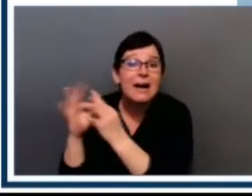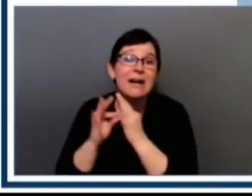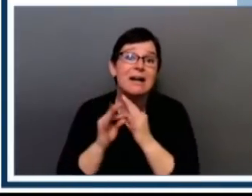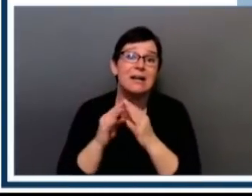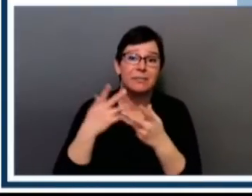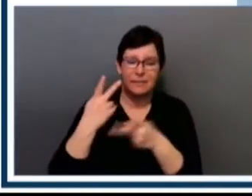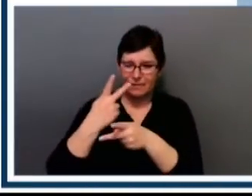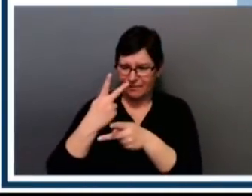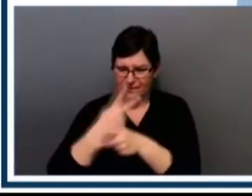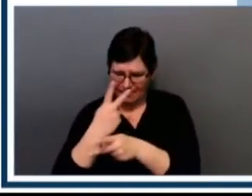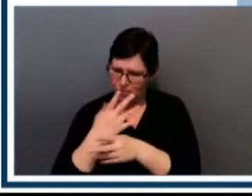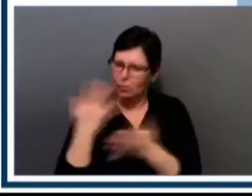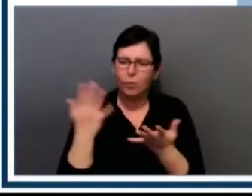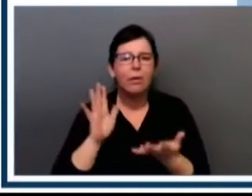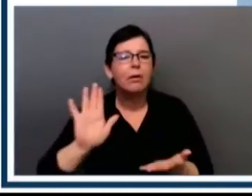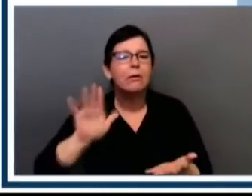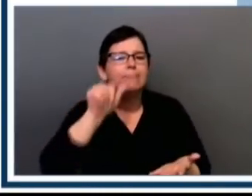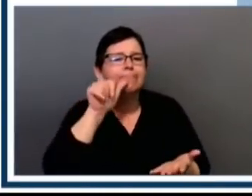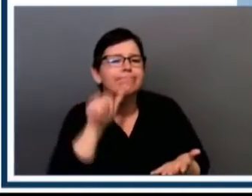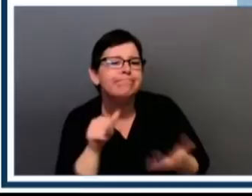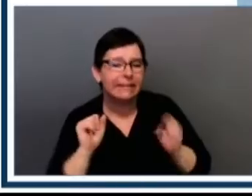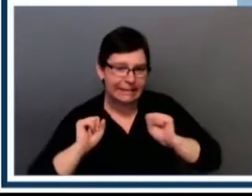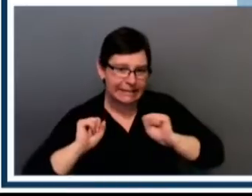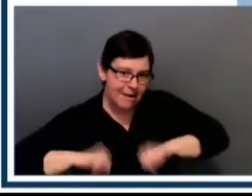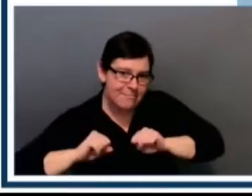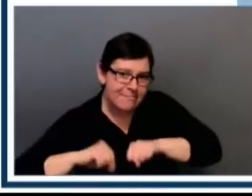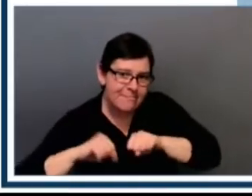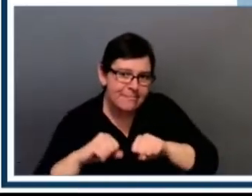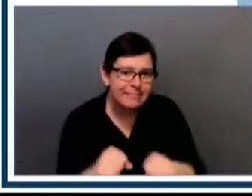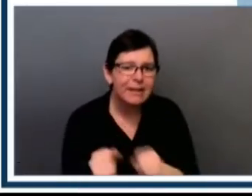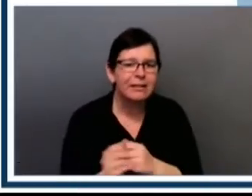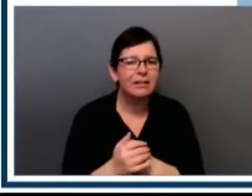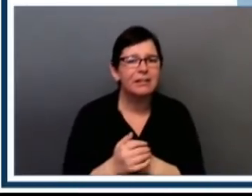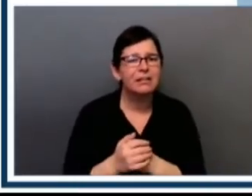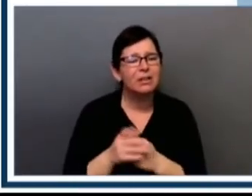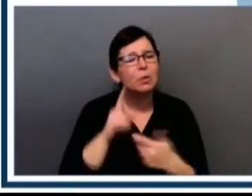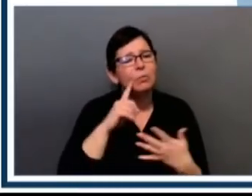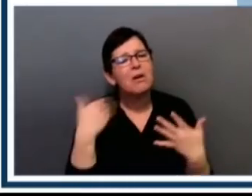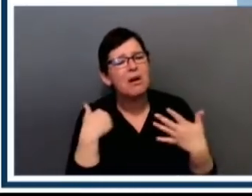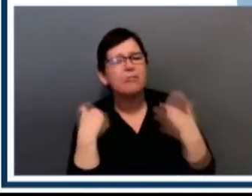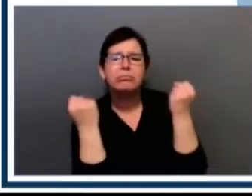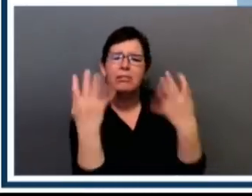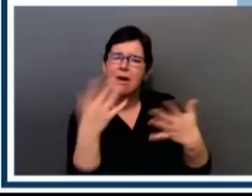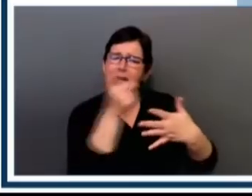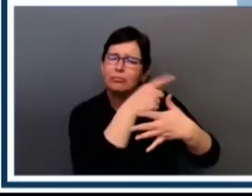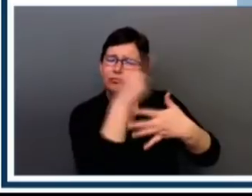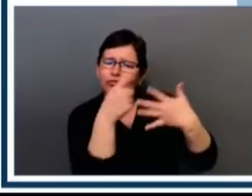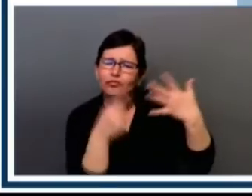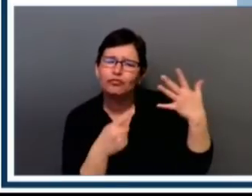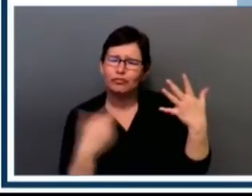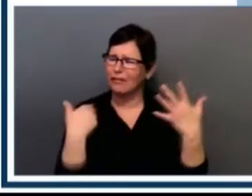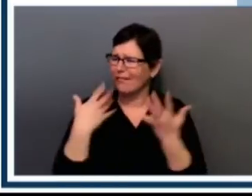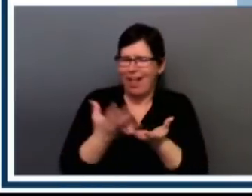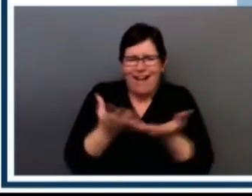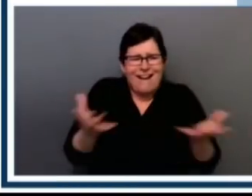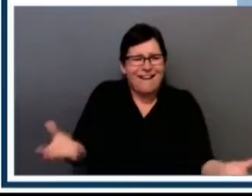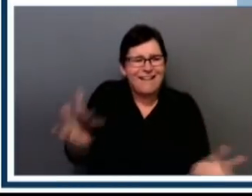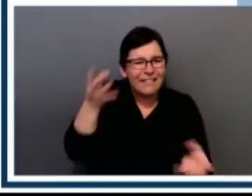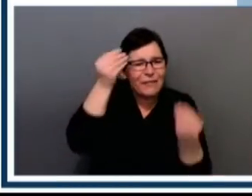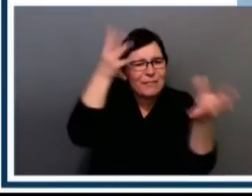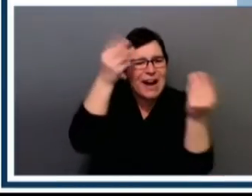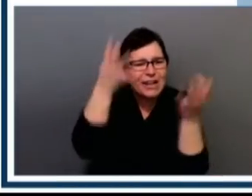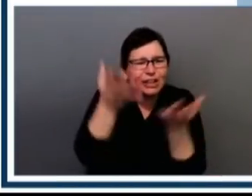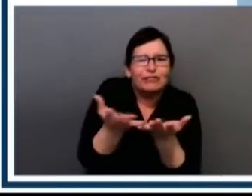on our various NSH and government websites to help inform people as they make their own choices